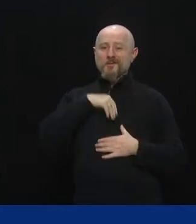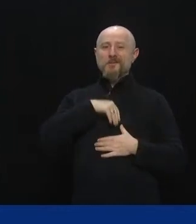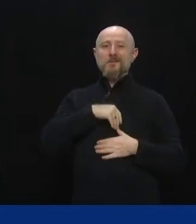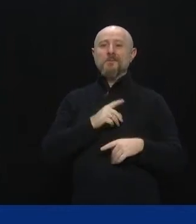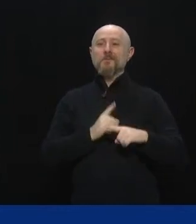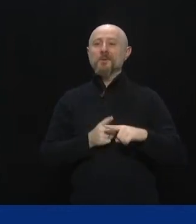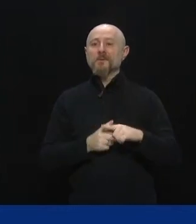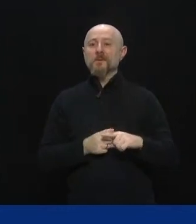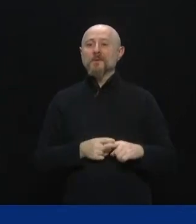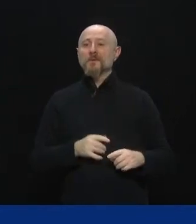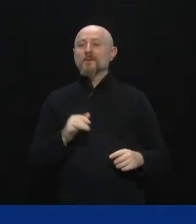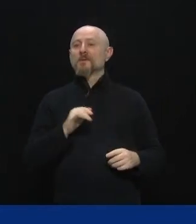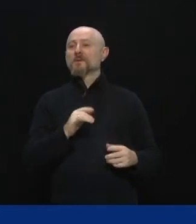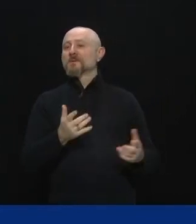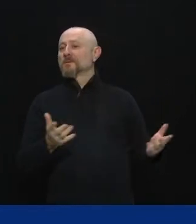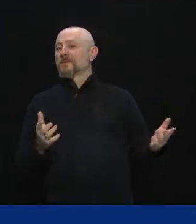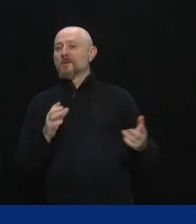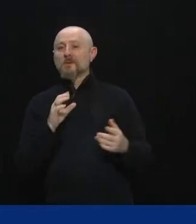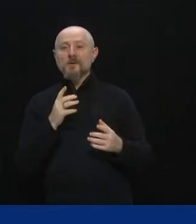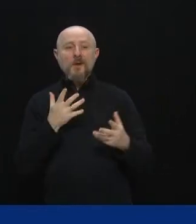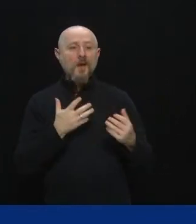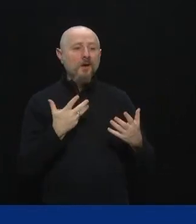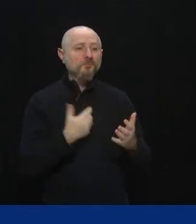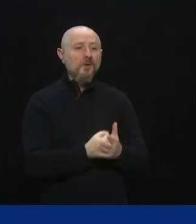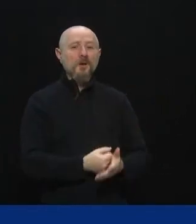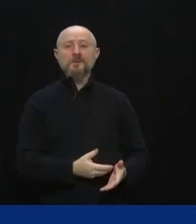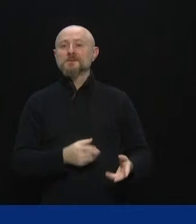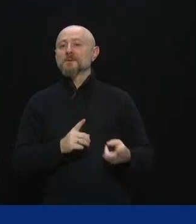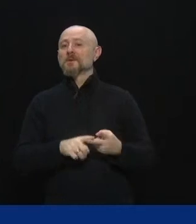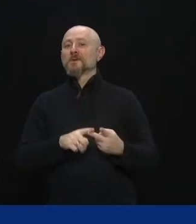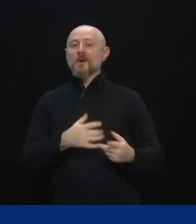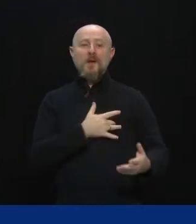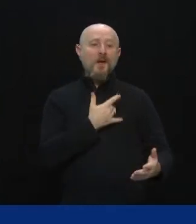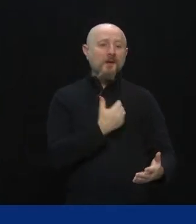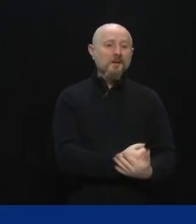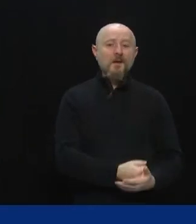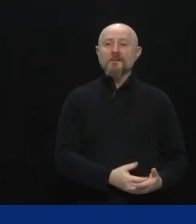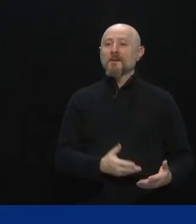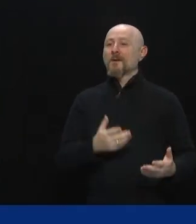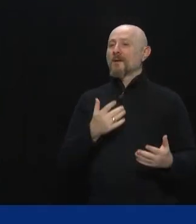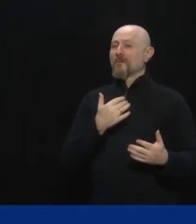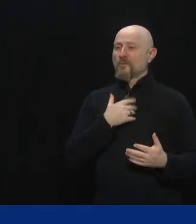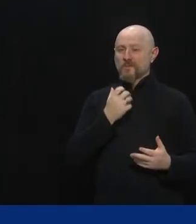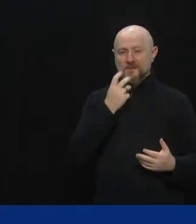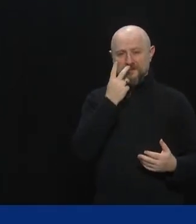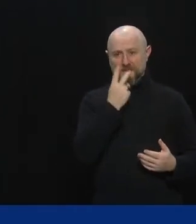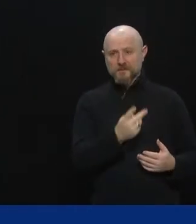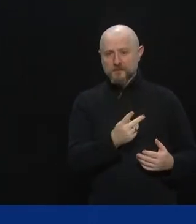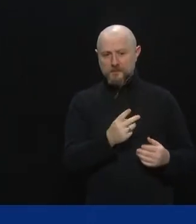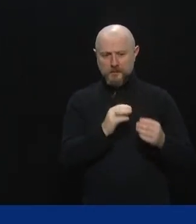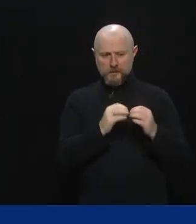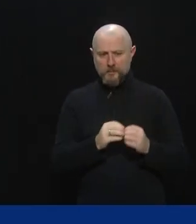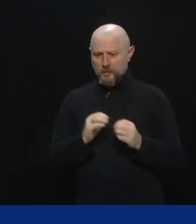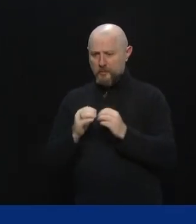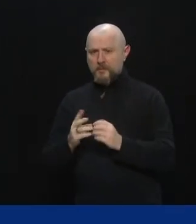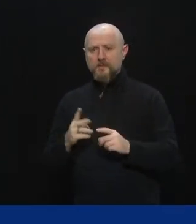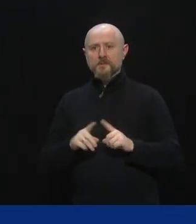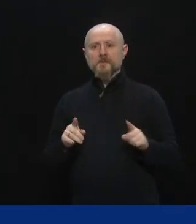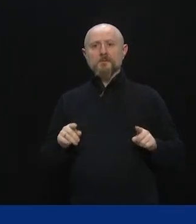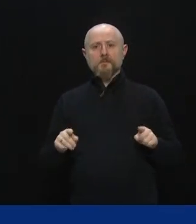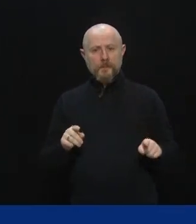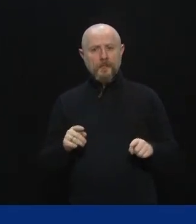overdose, it's a car accident, it's a heart attack. So I wanted to drill down into those numbers. I told you that on Monday I would be looking at